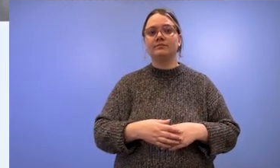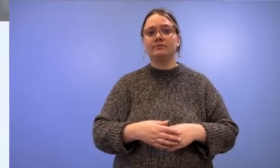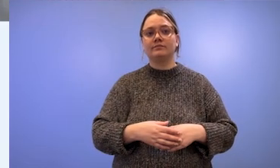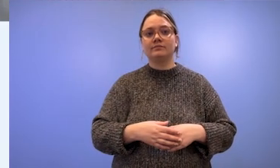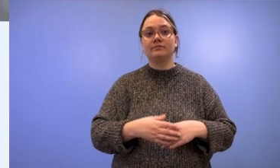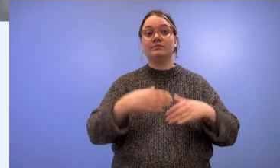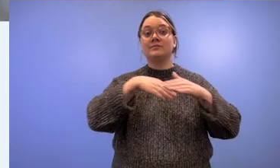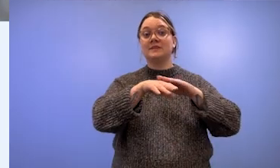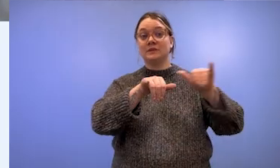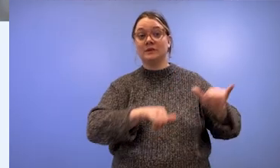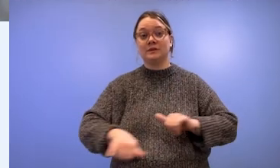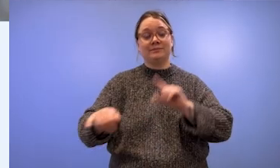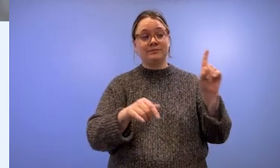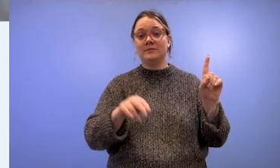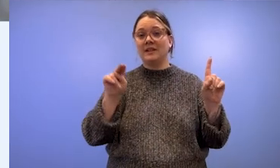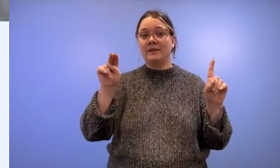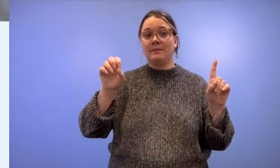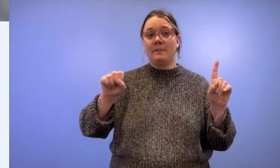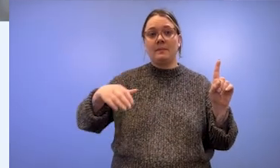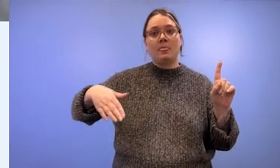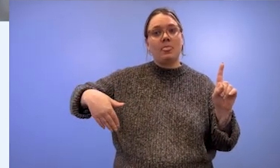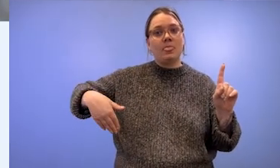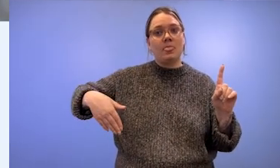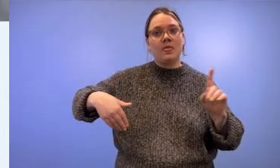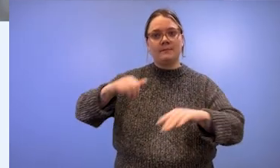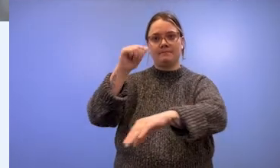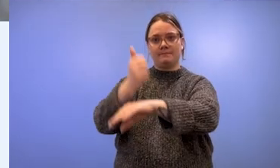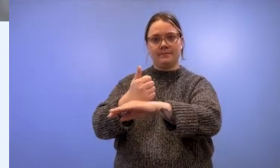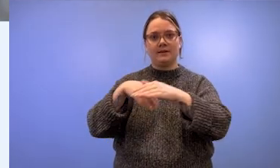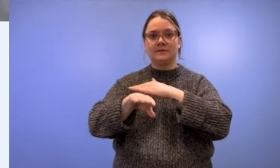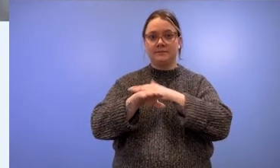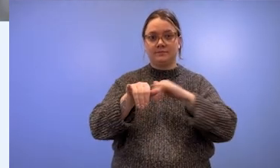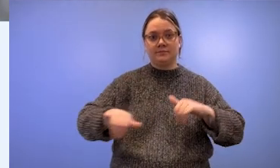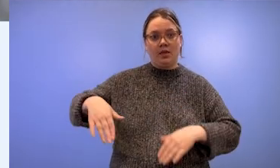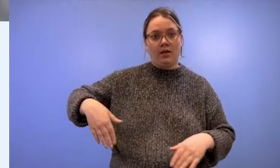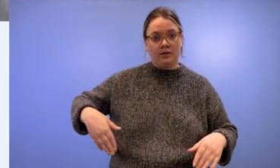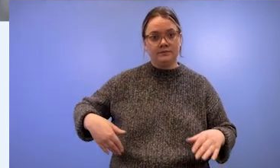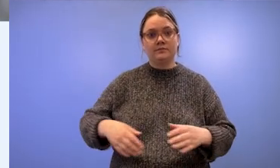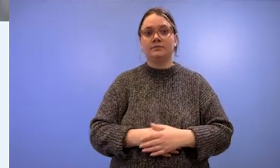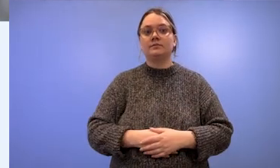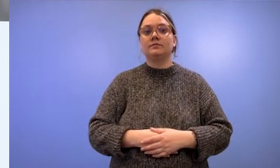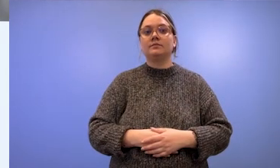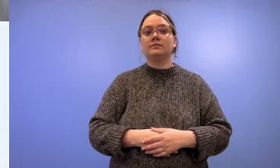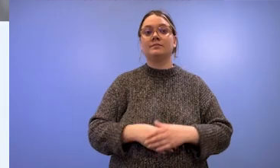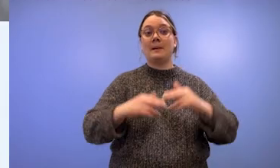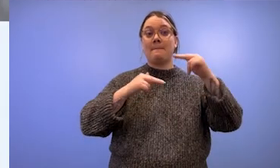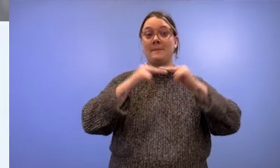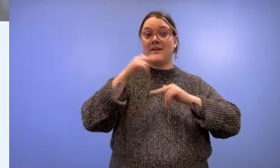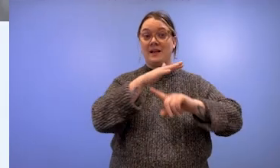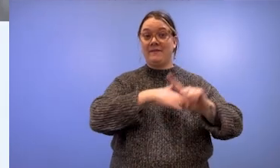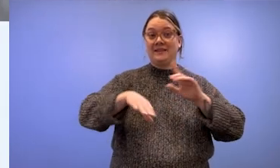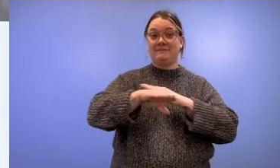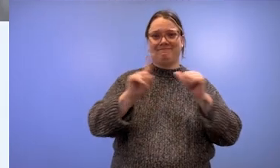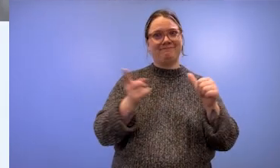So accessibility standards. So Nova Scotia does not yet have any accessibility standards. The built environment accessibility standard will be the